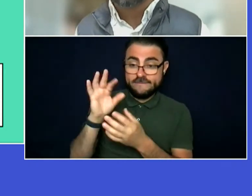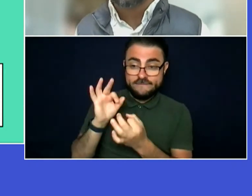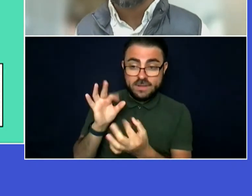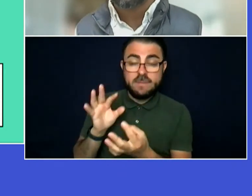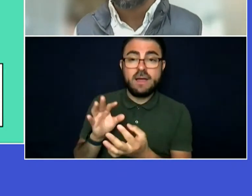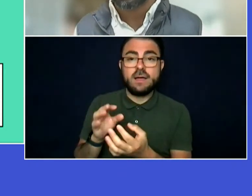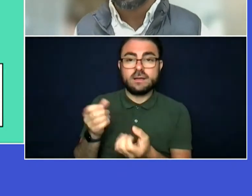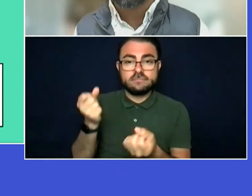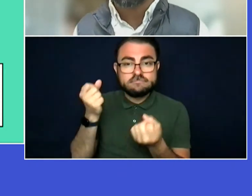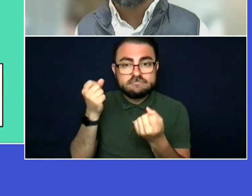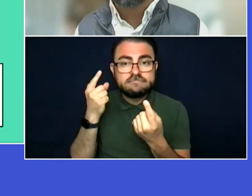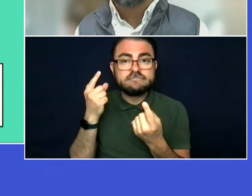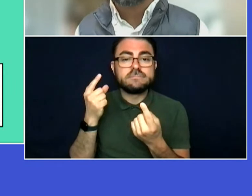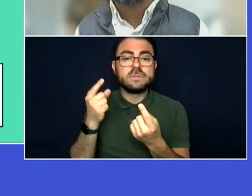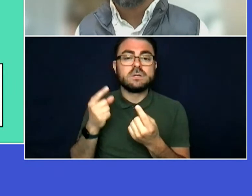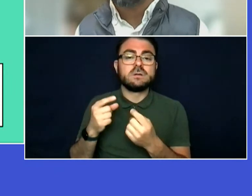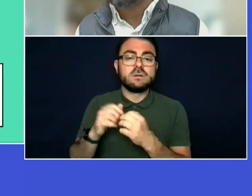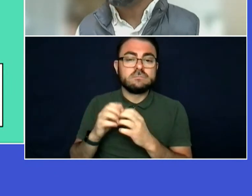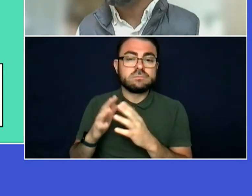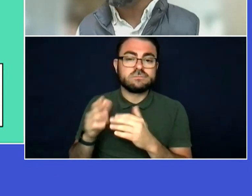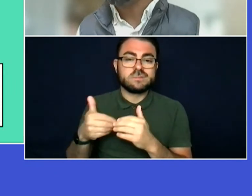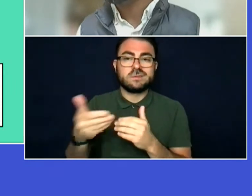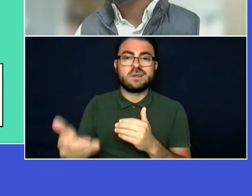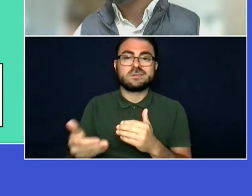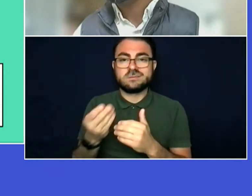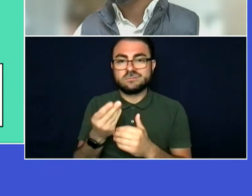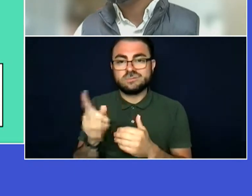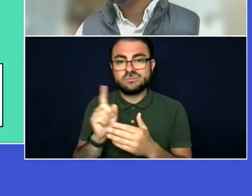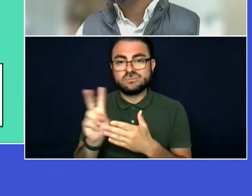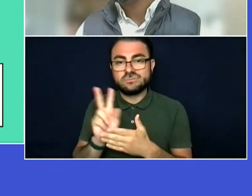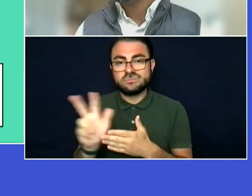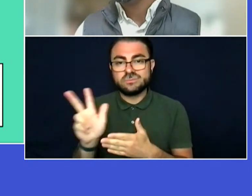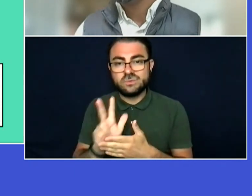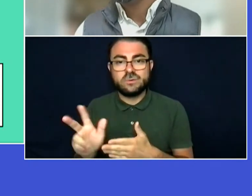start deliberating and working through this content with the PCEF committee.